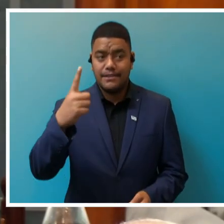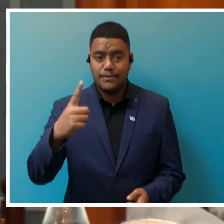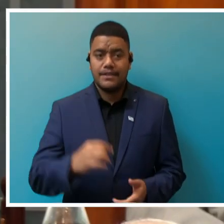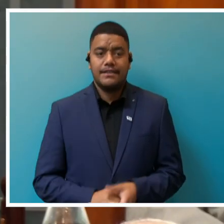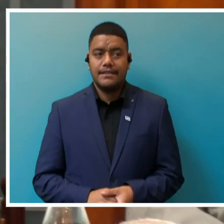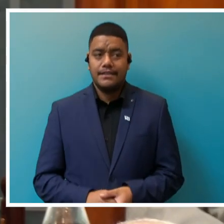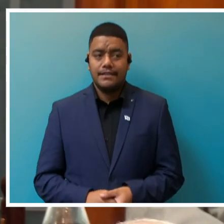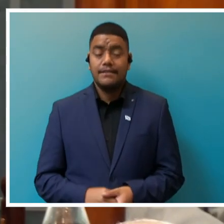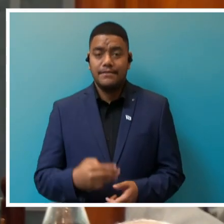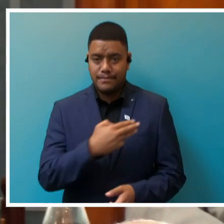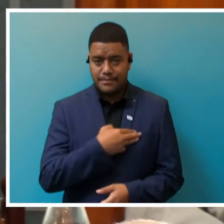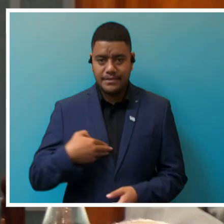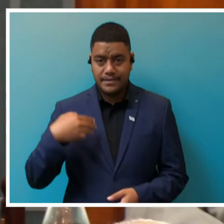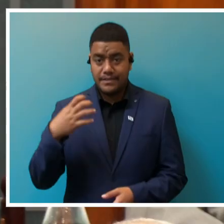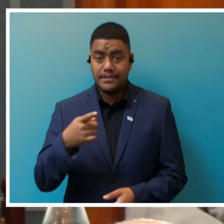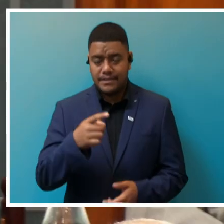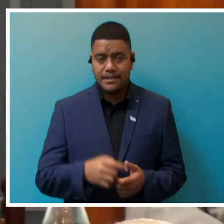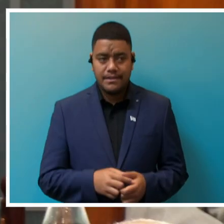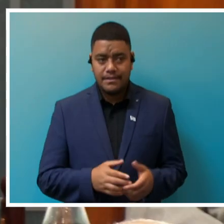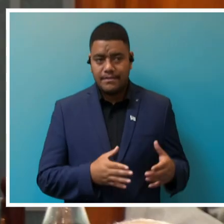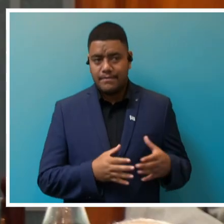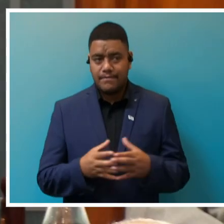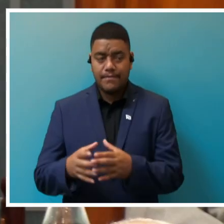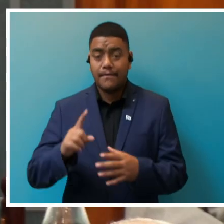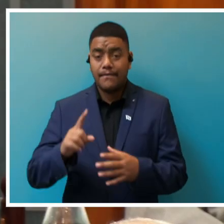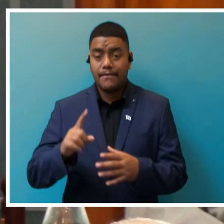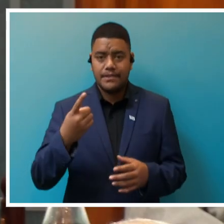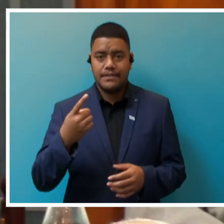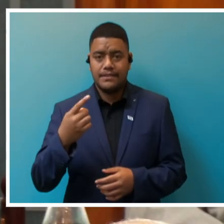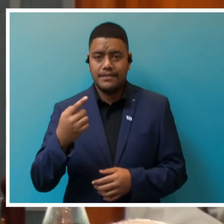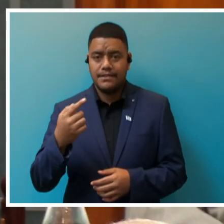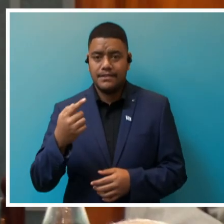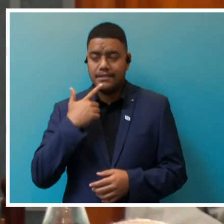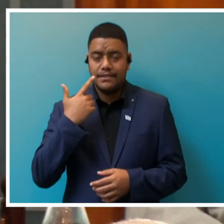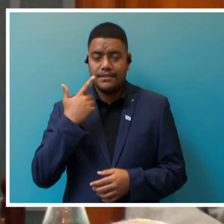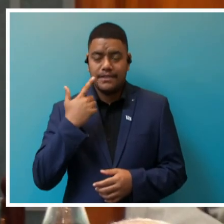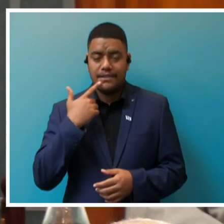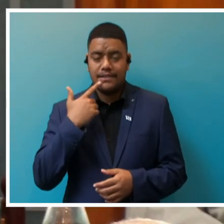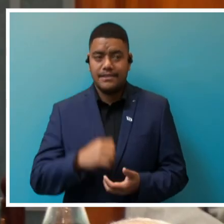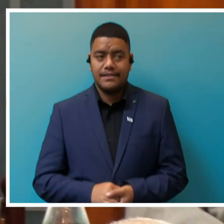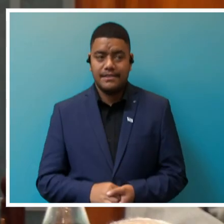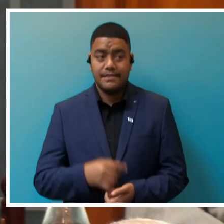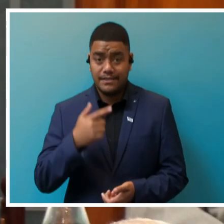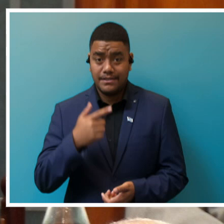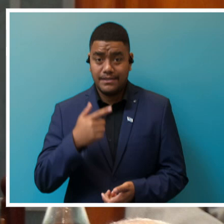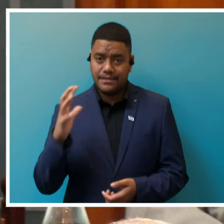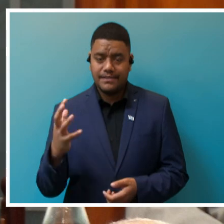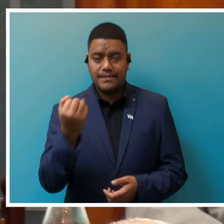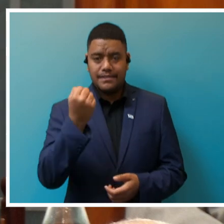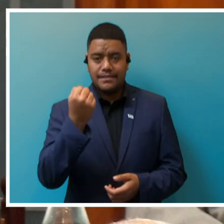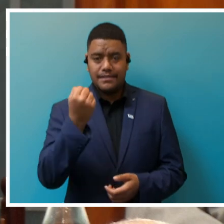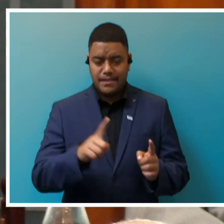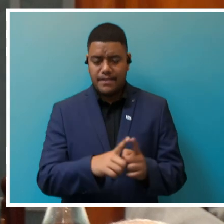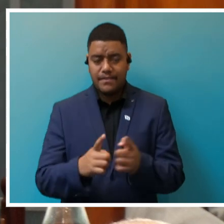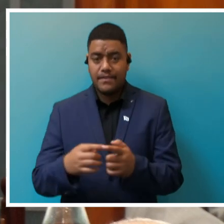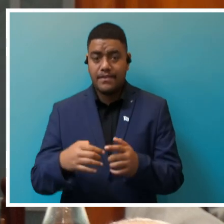the Ministry distributed the first locally bred sheep to private farms. Today, sheep are successfully adopted